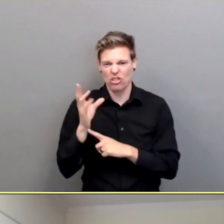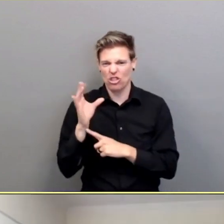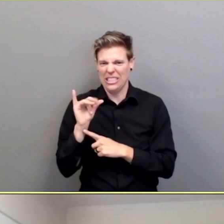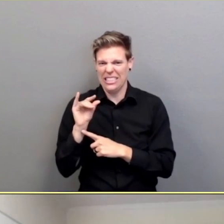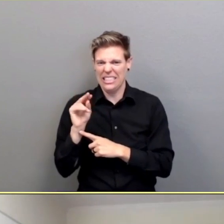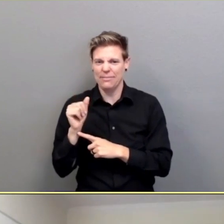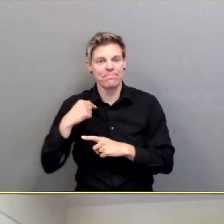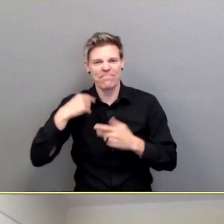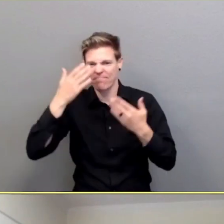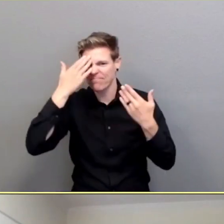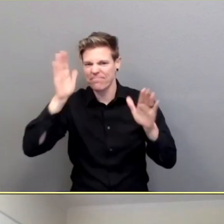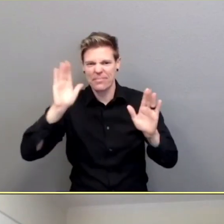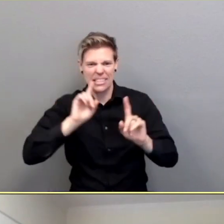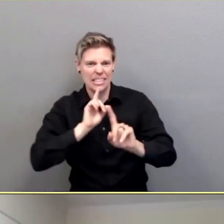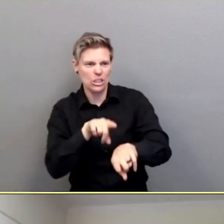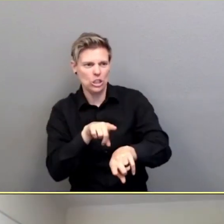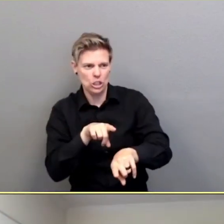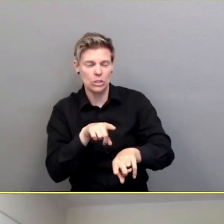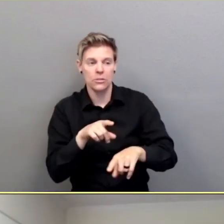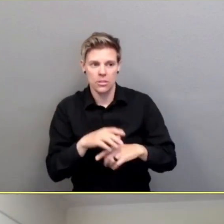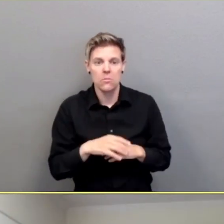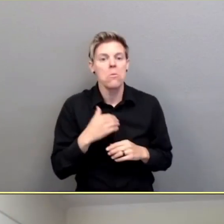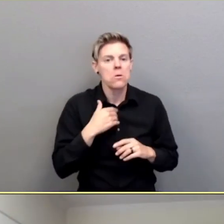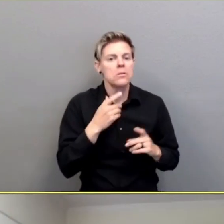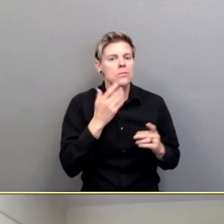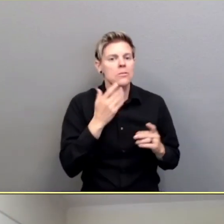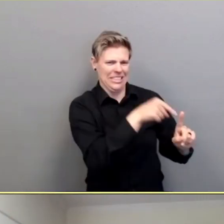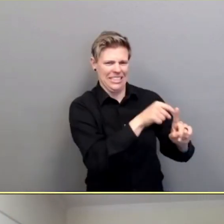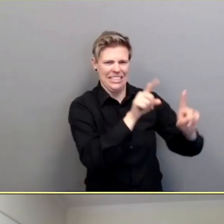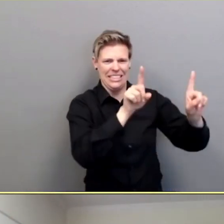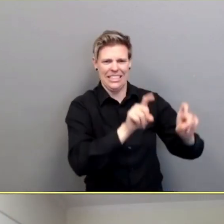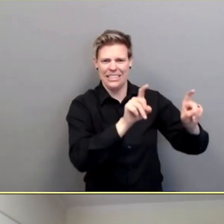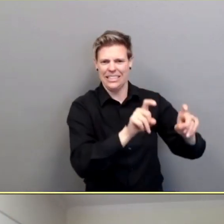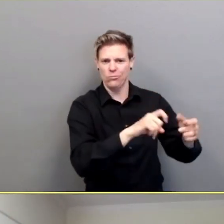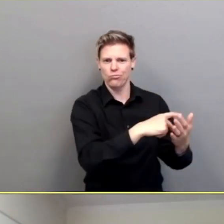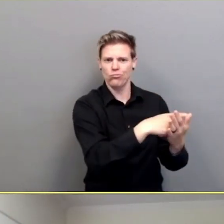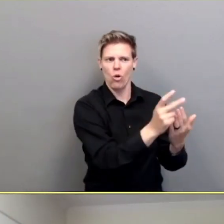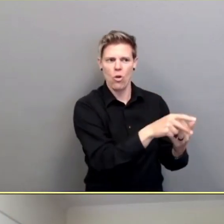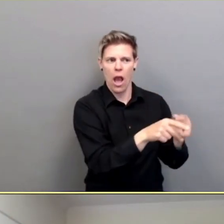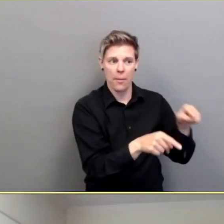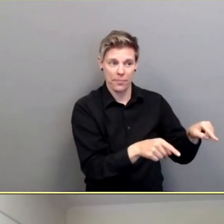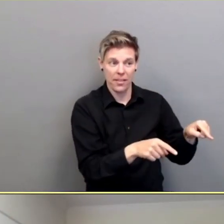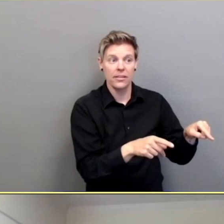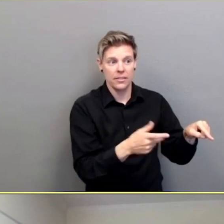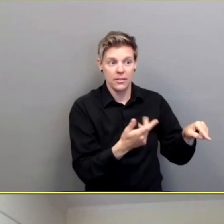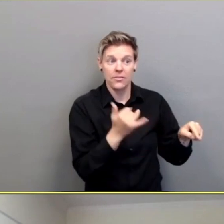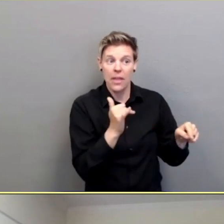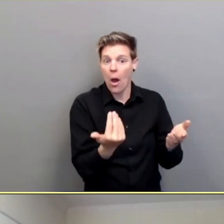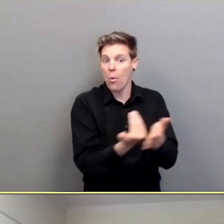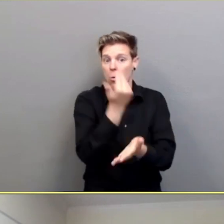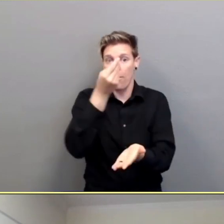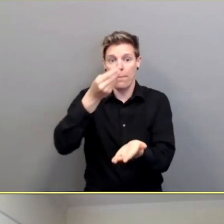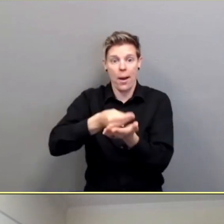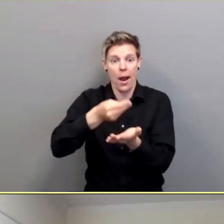testing program, but I believe that it's really just getting off the ground. I think